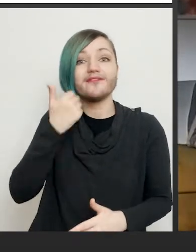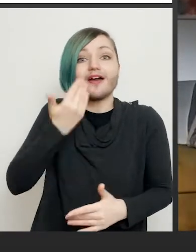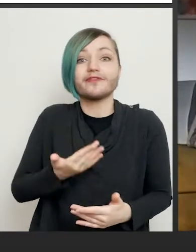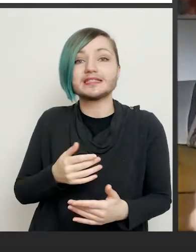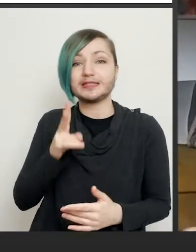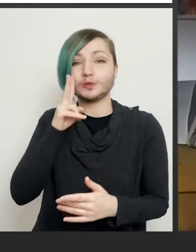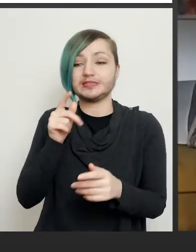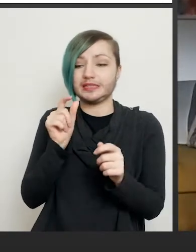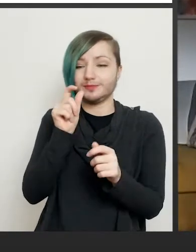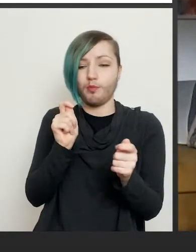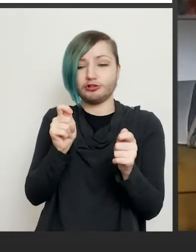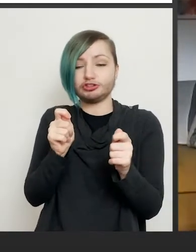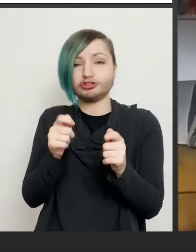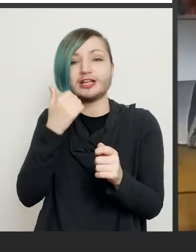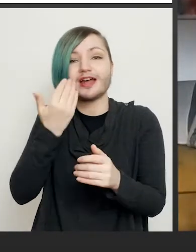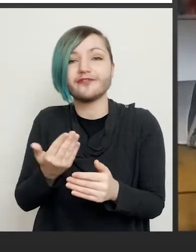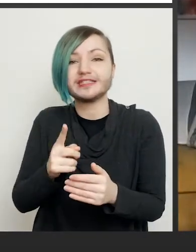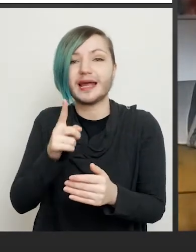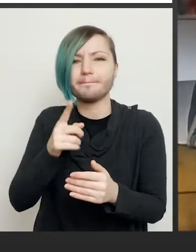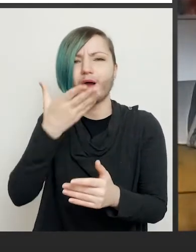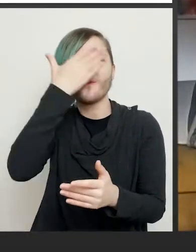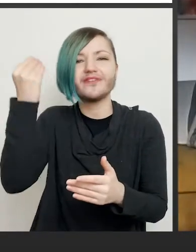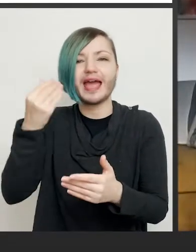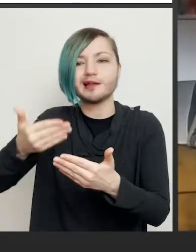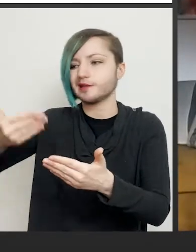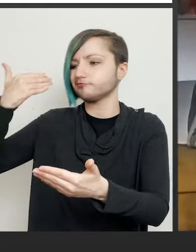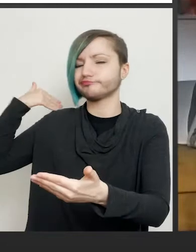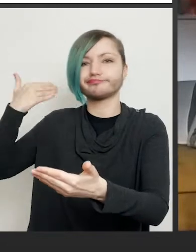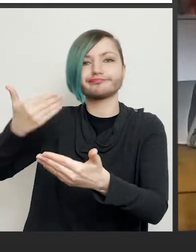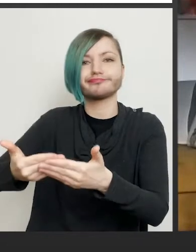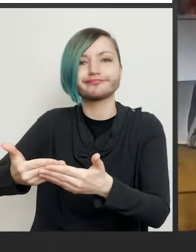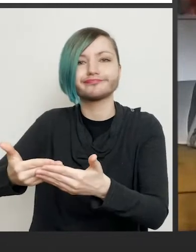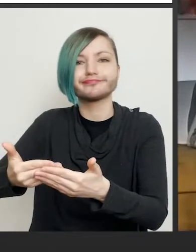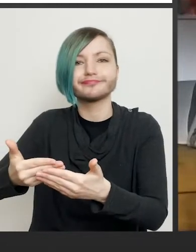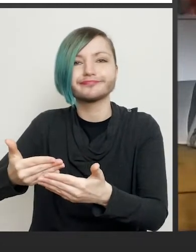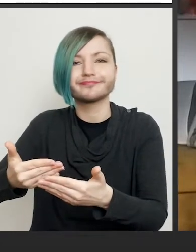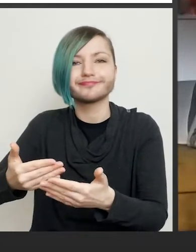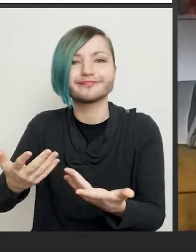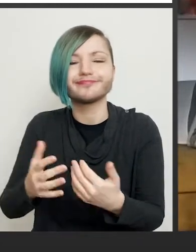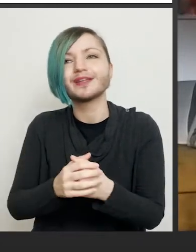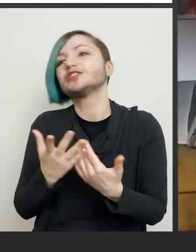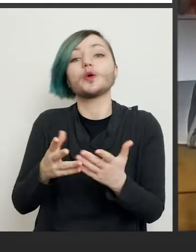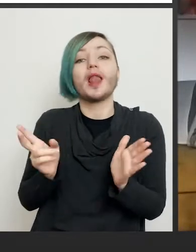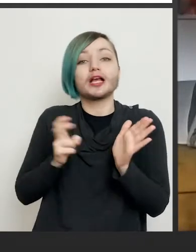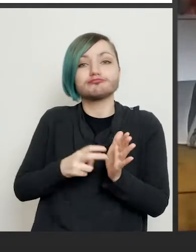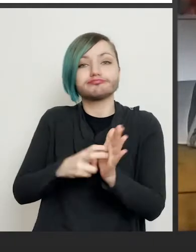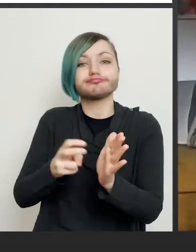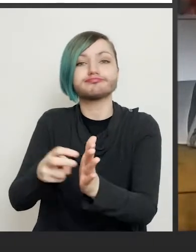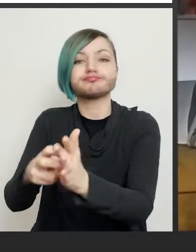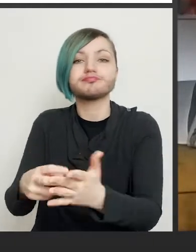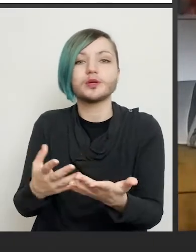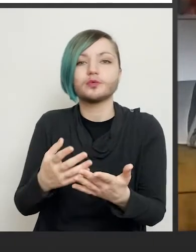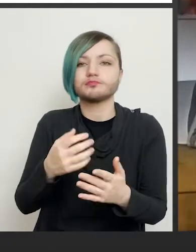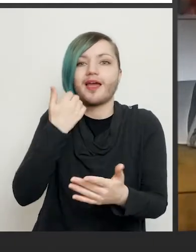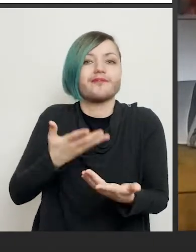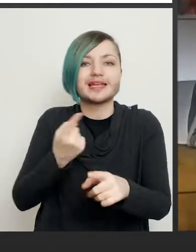change in really small increments. But being able to, for example, document those times, just doing something regularly, whether that's daily or